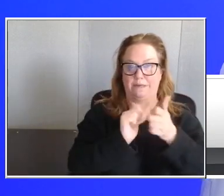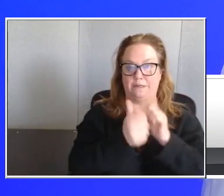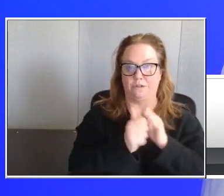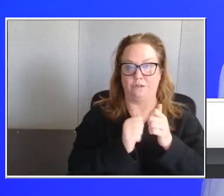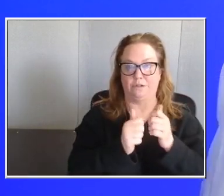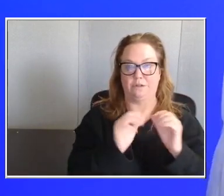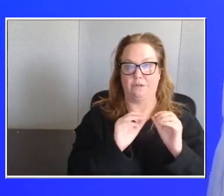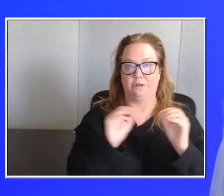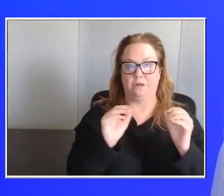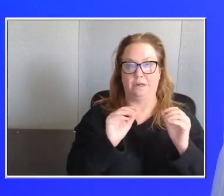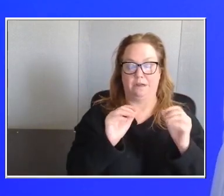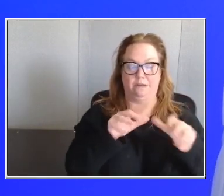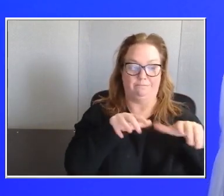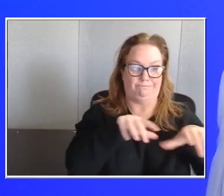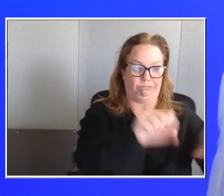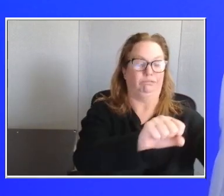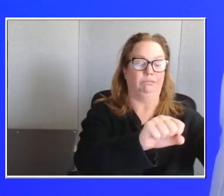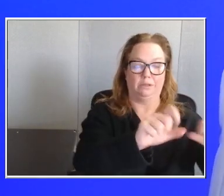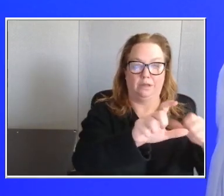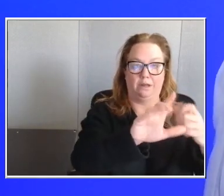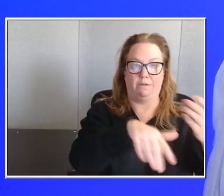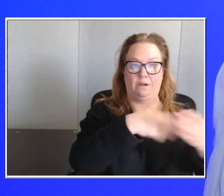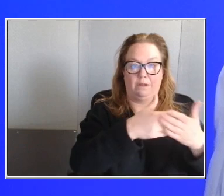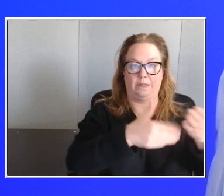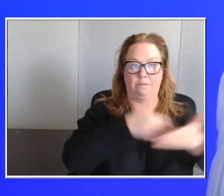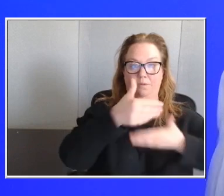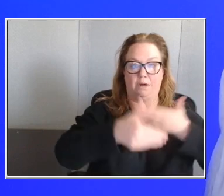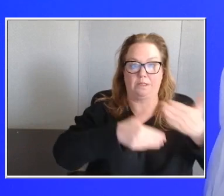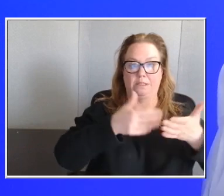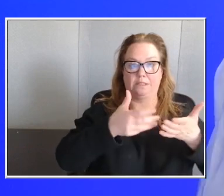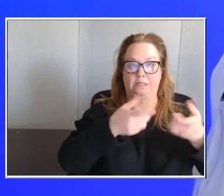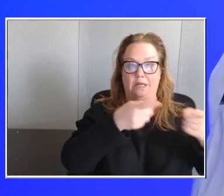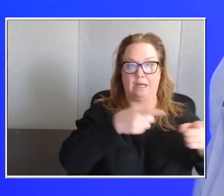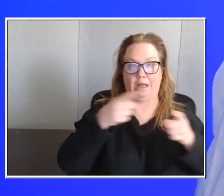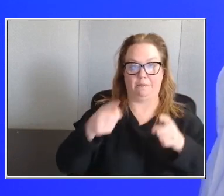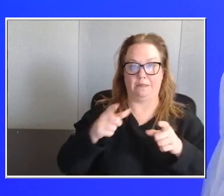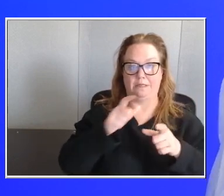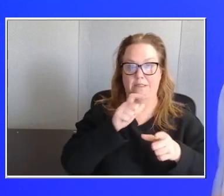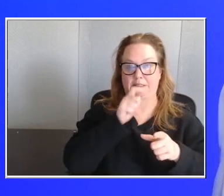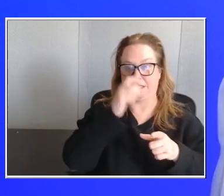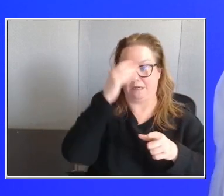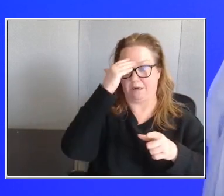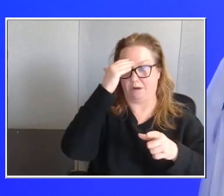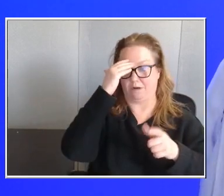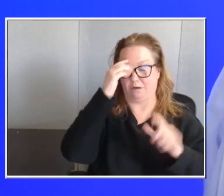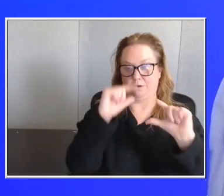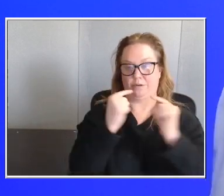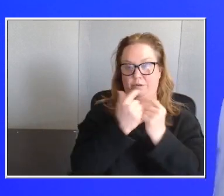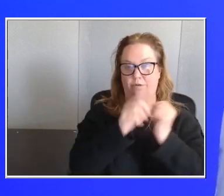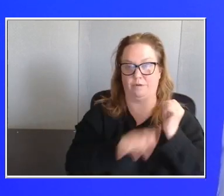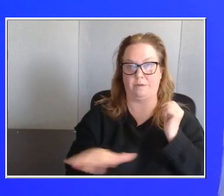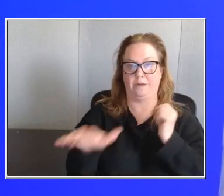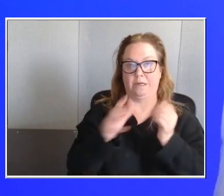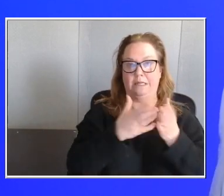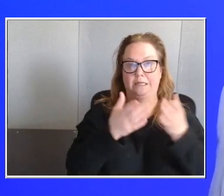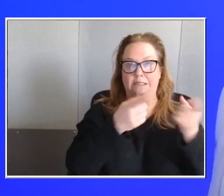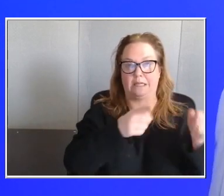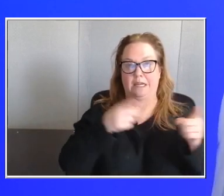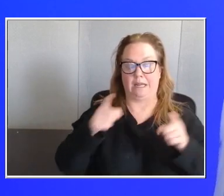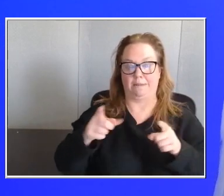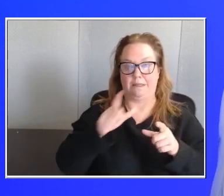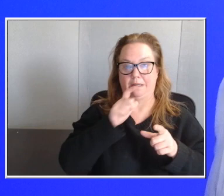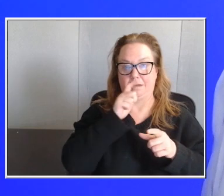there's a monopoly, and the processes that happen are not known to the group, then things can happen that aren't